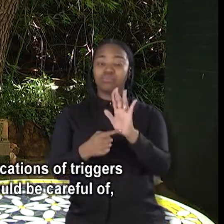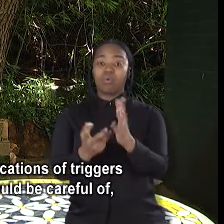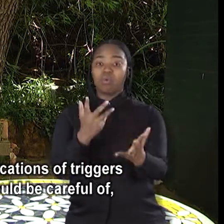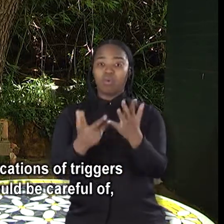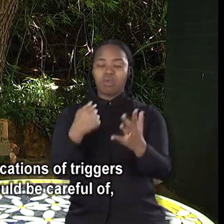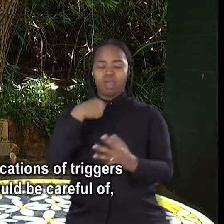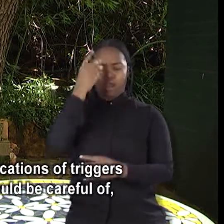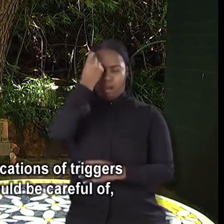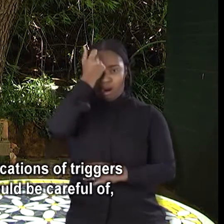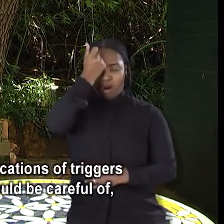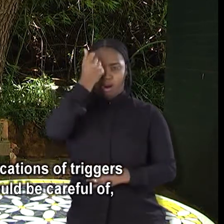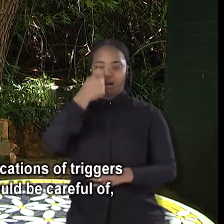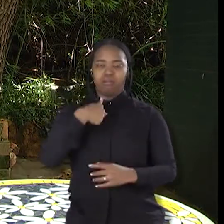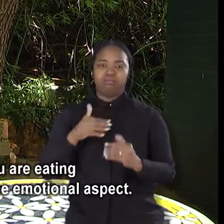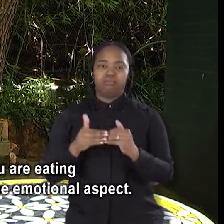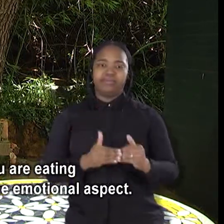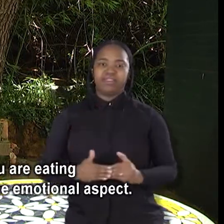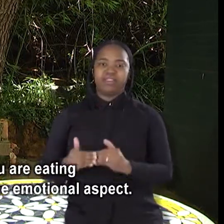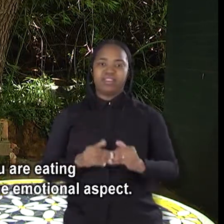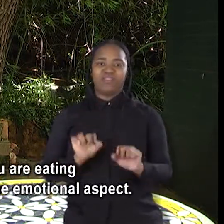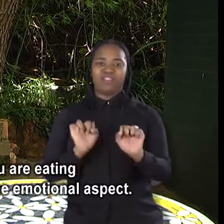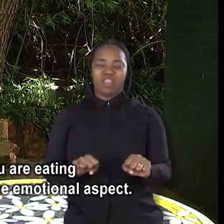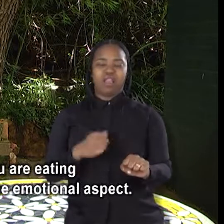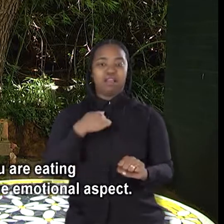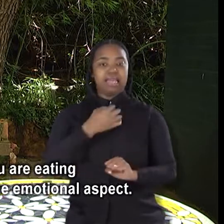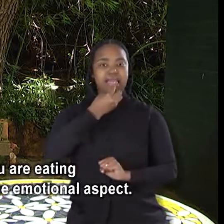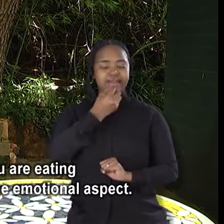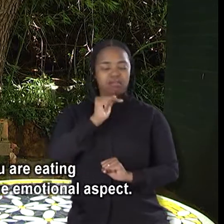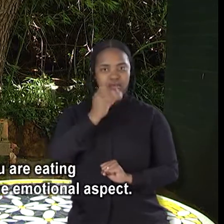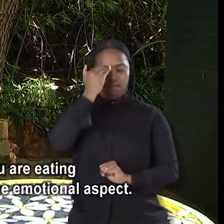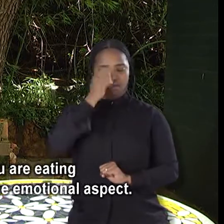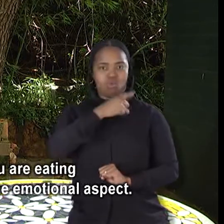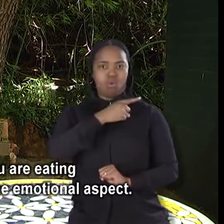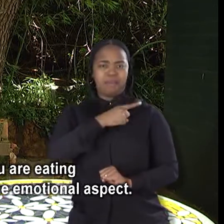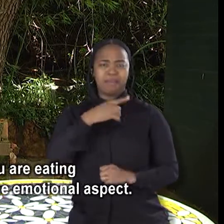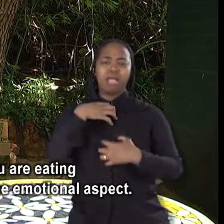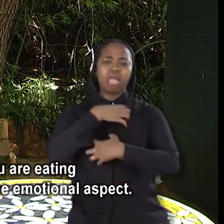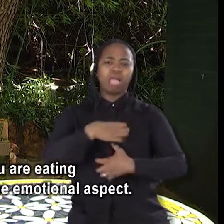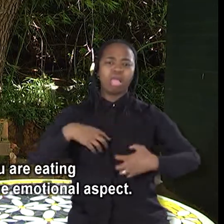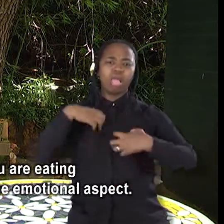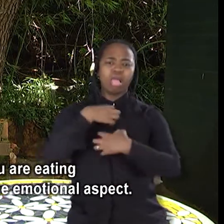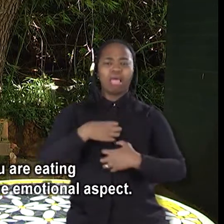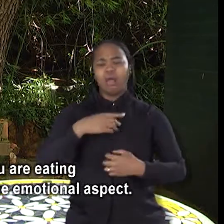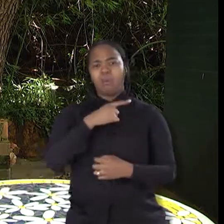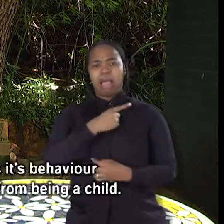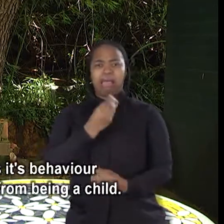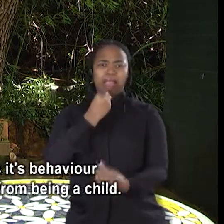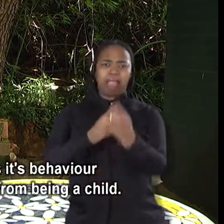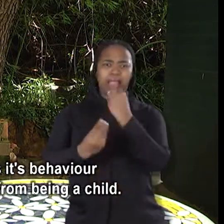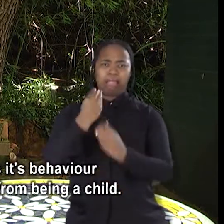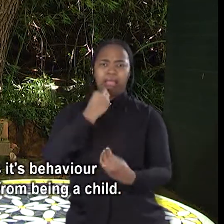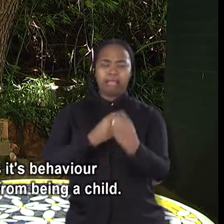is triggers that I should be careful of That I'm eating because of some emotional aspect